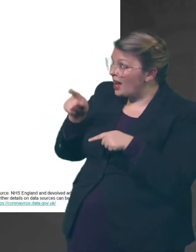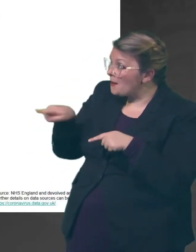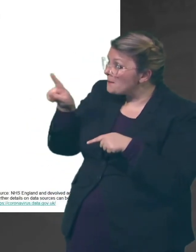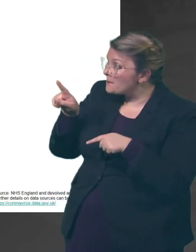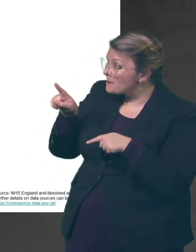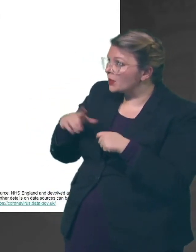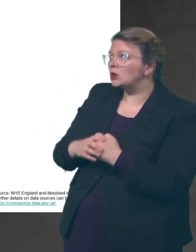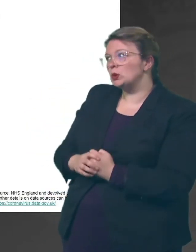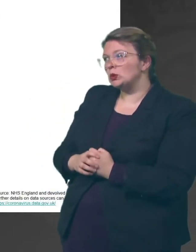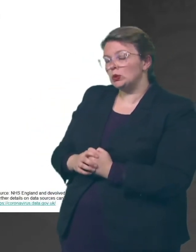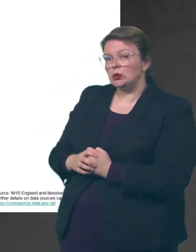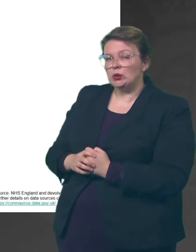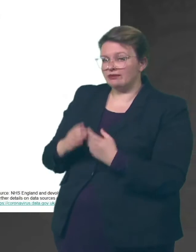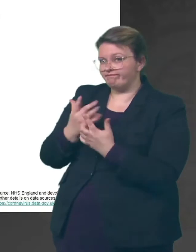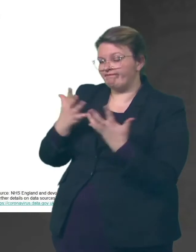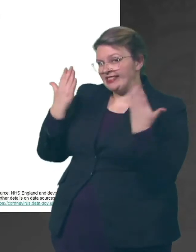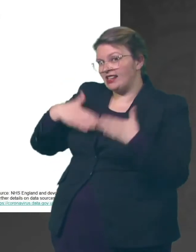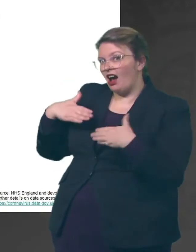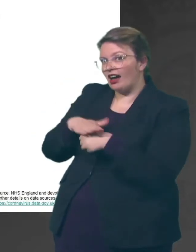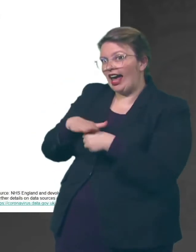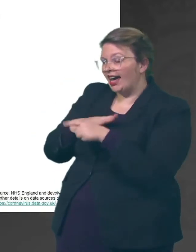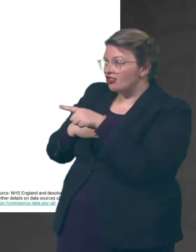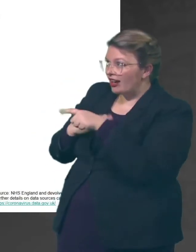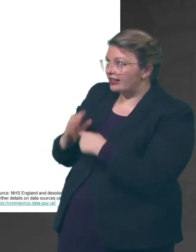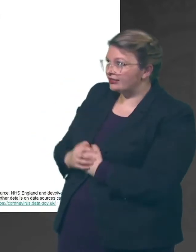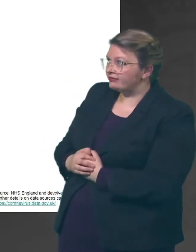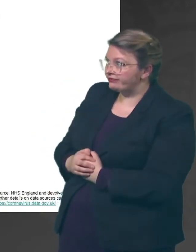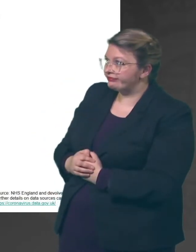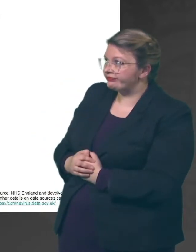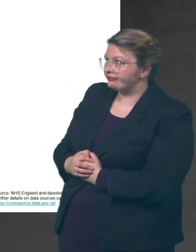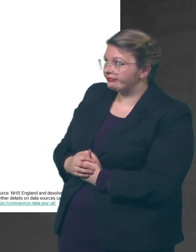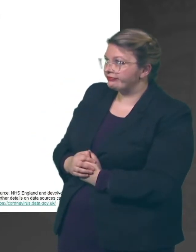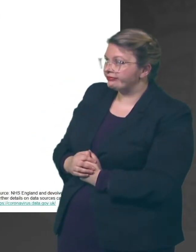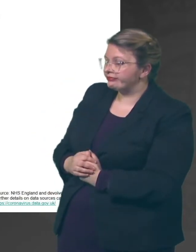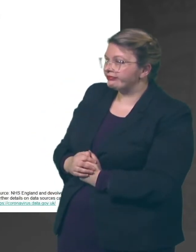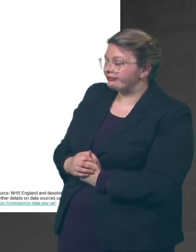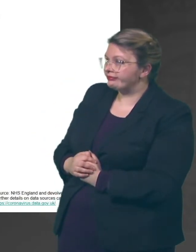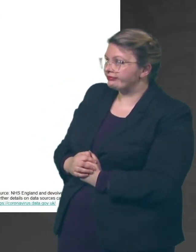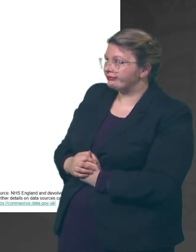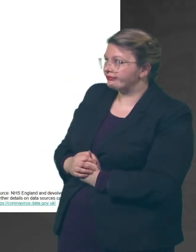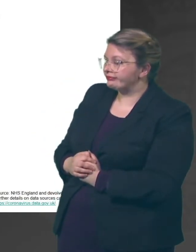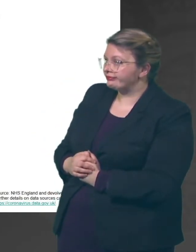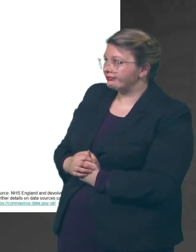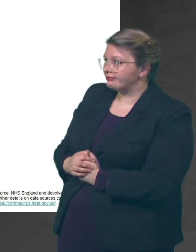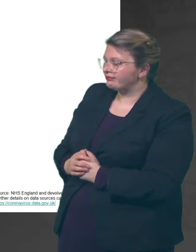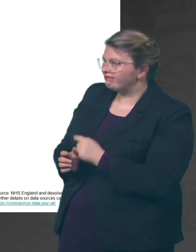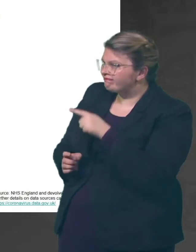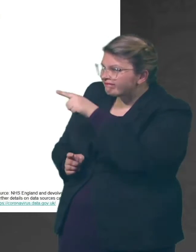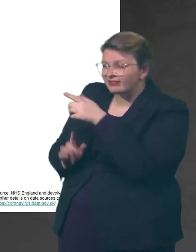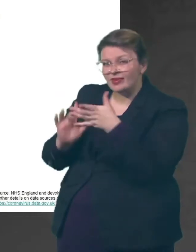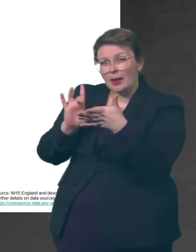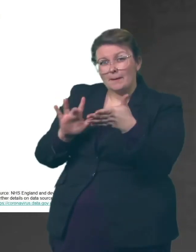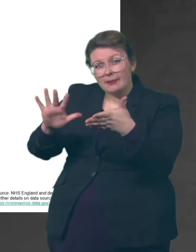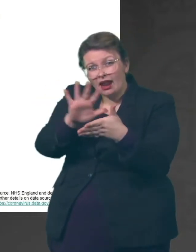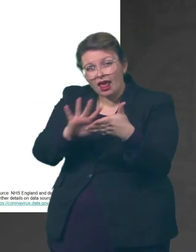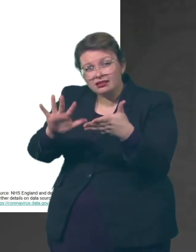hot. And you can see that concentration in the Midlands and extending from the east to